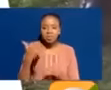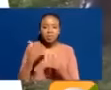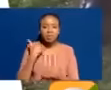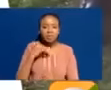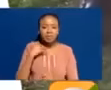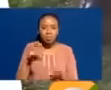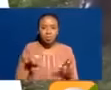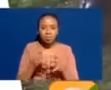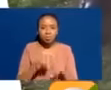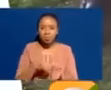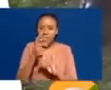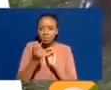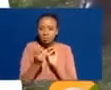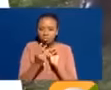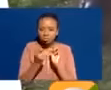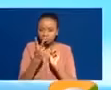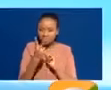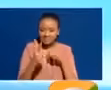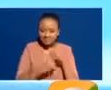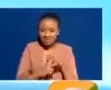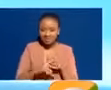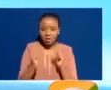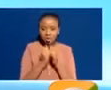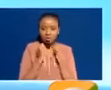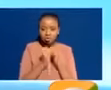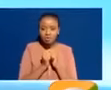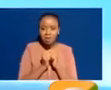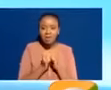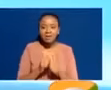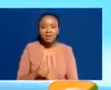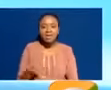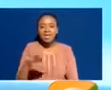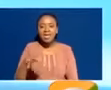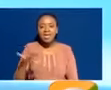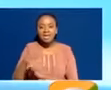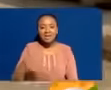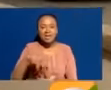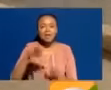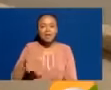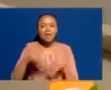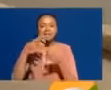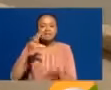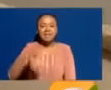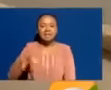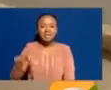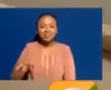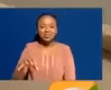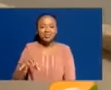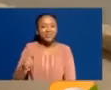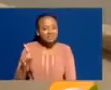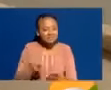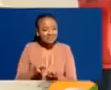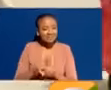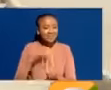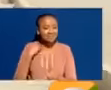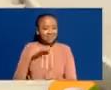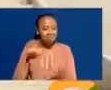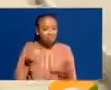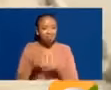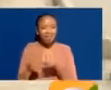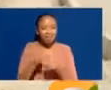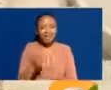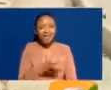on October 27th using motorbikes at a bus stop along Waiyaki Way. The same gang is reported to have killed